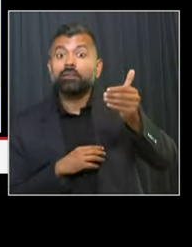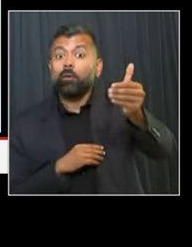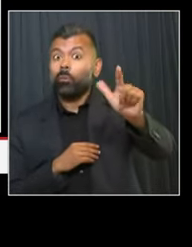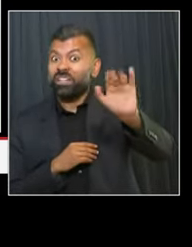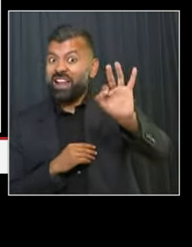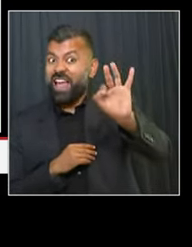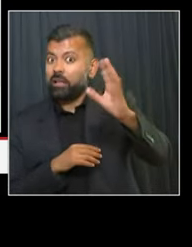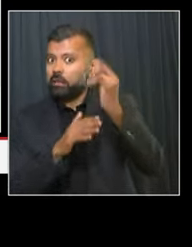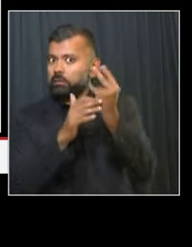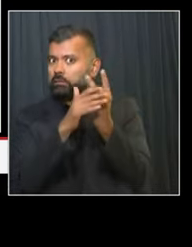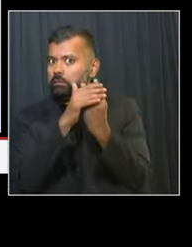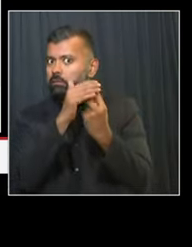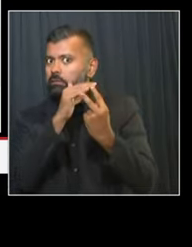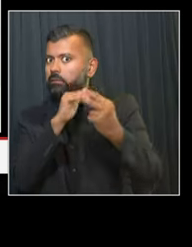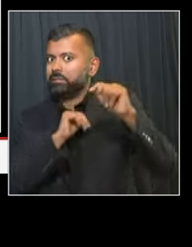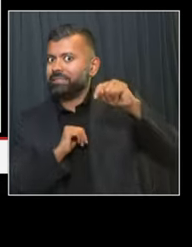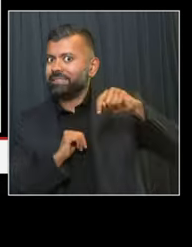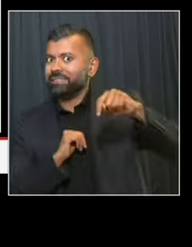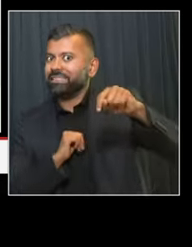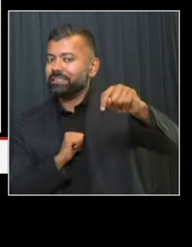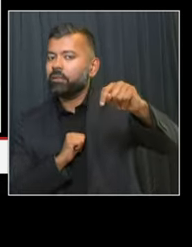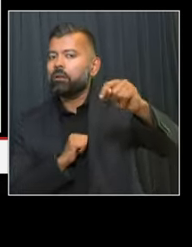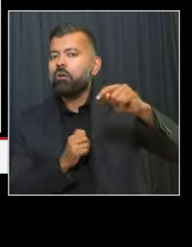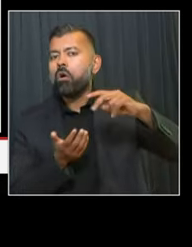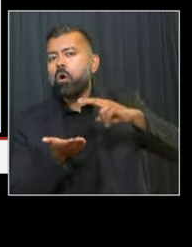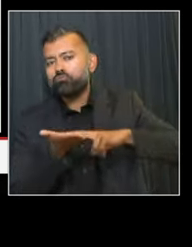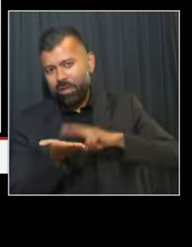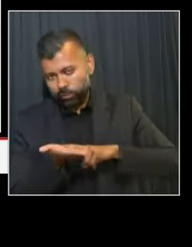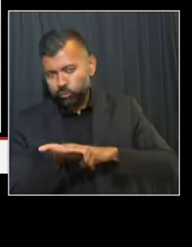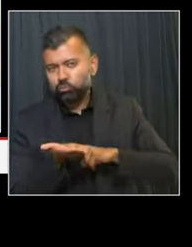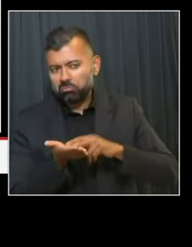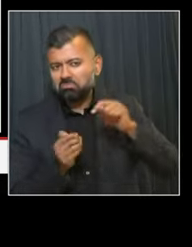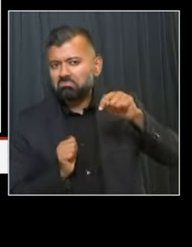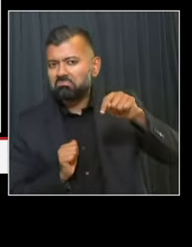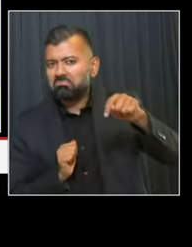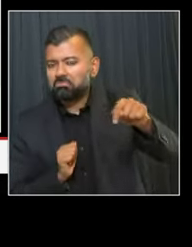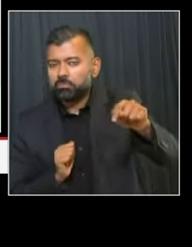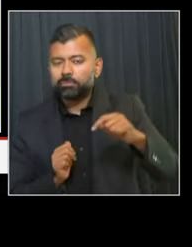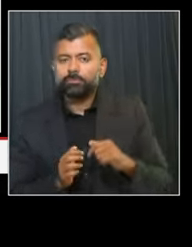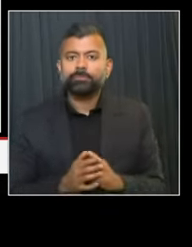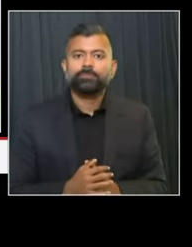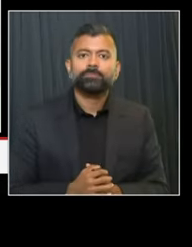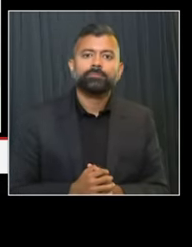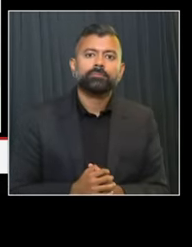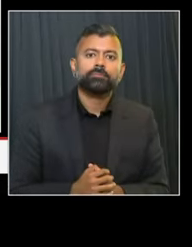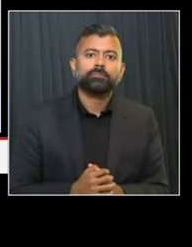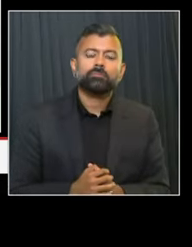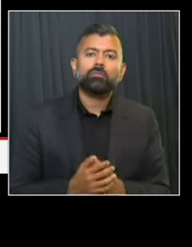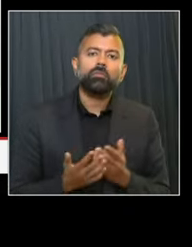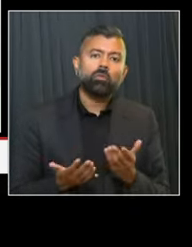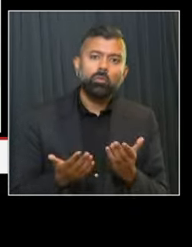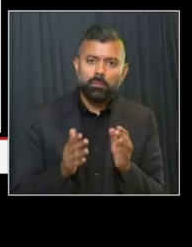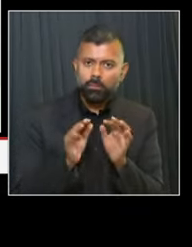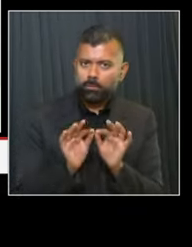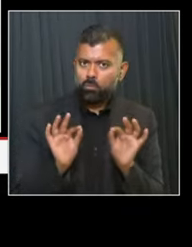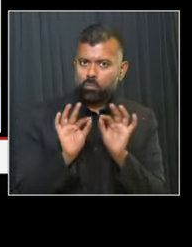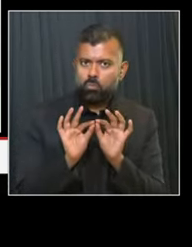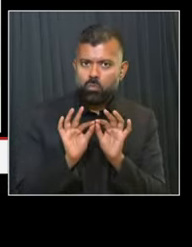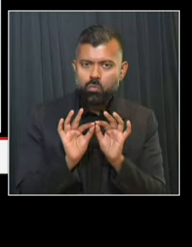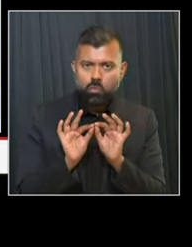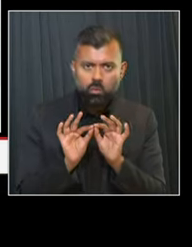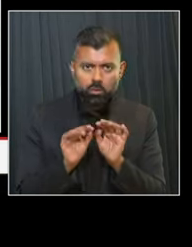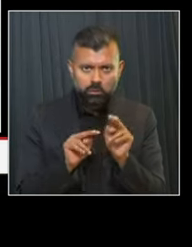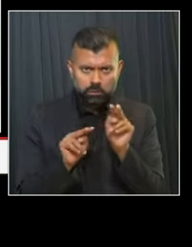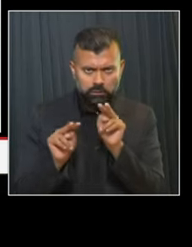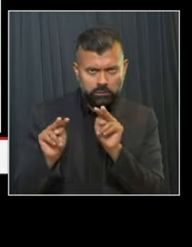work. It is incumbent upon all of us, it's a very important investment to be able to look at where around all the prevention work that at this point